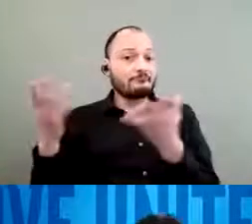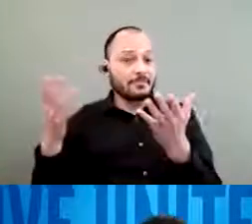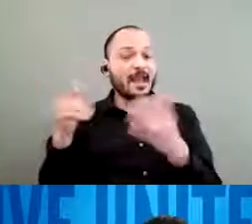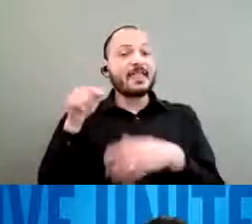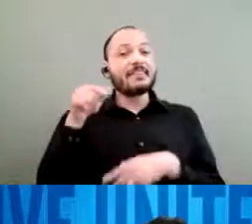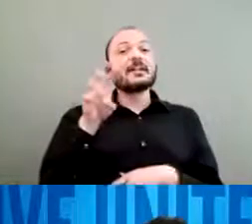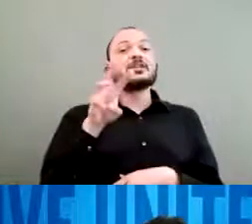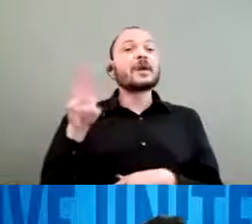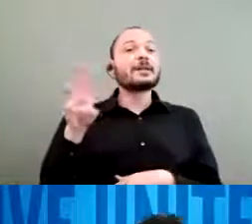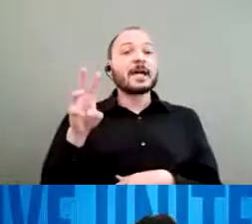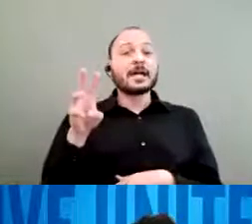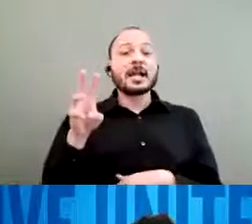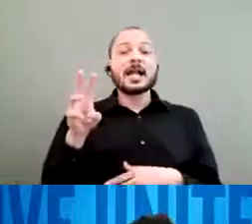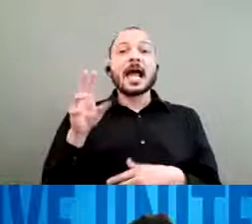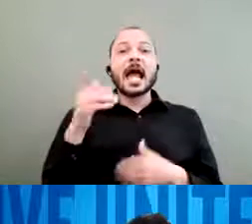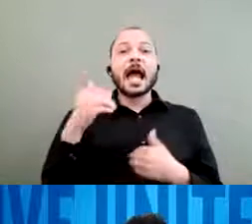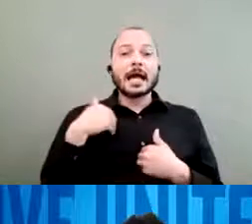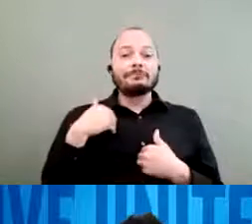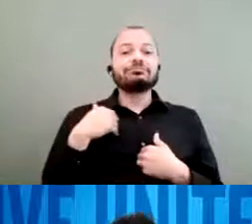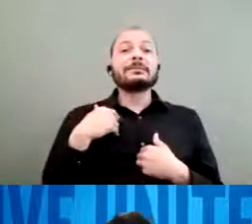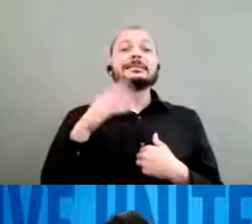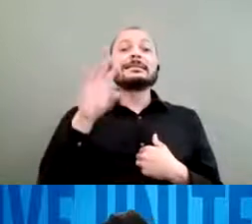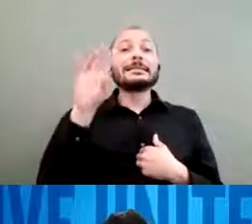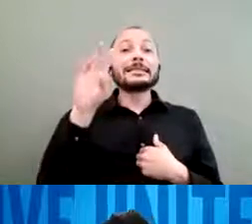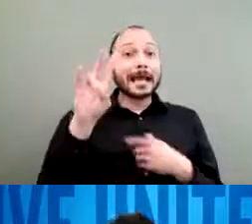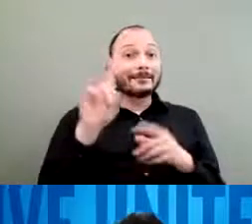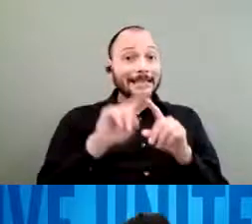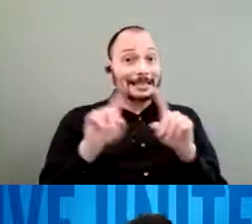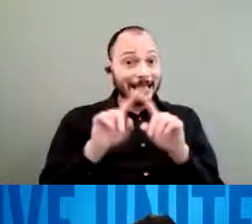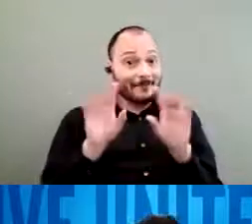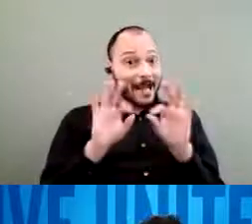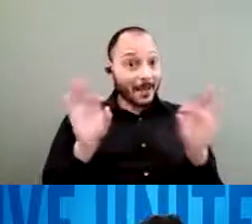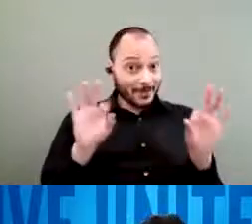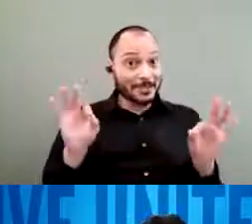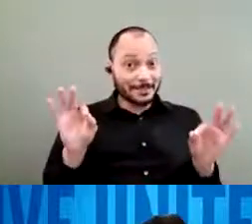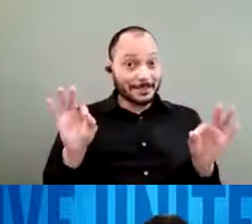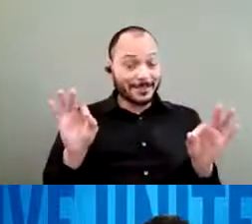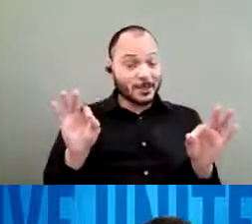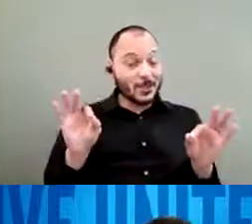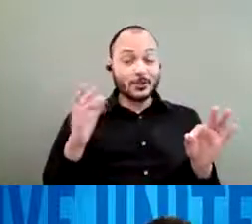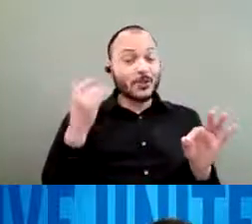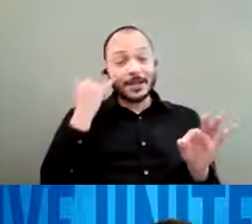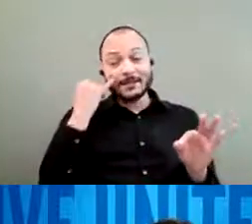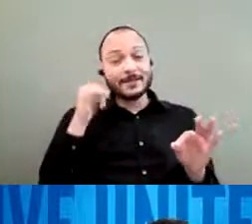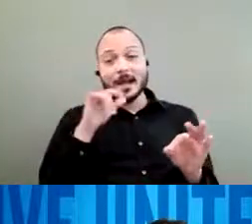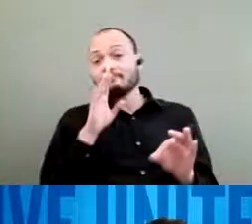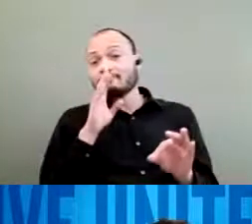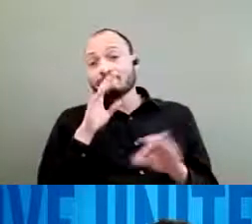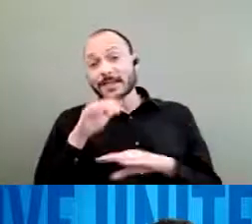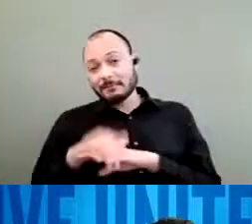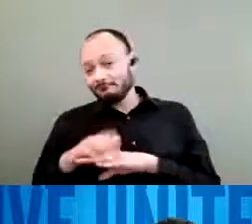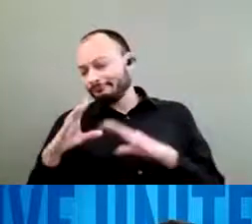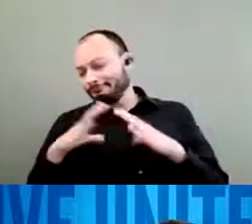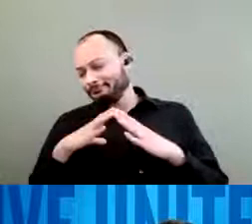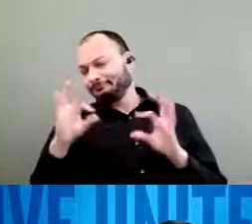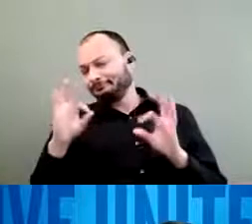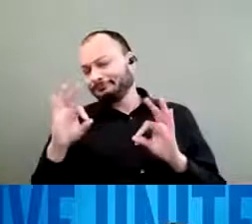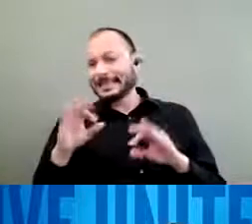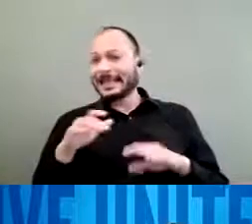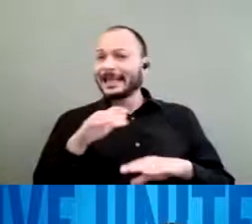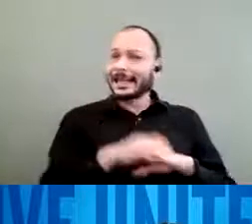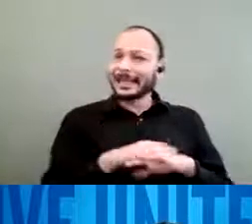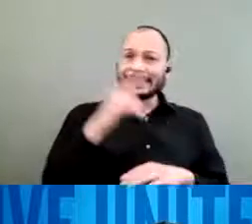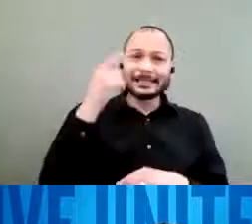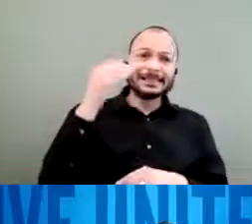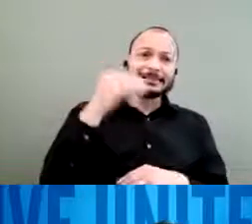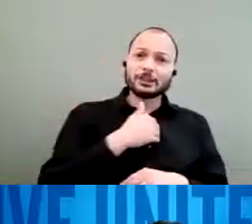comes in seven different languages. So if you're non-English speaking, that's fine. We've got English, Chinese,